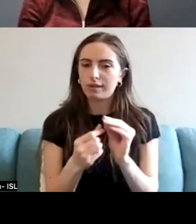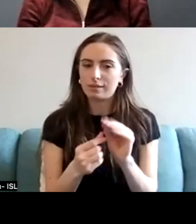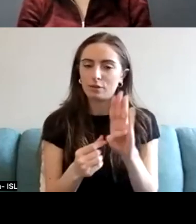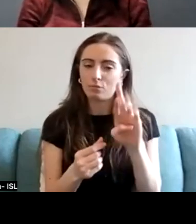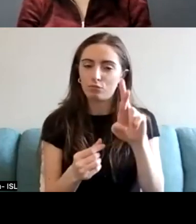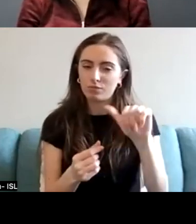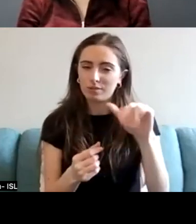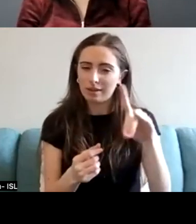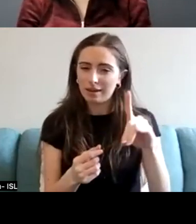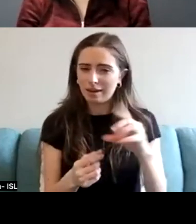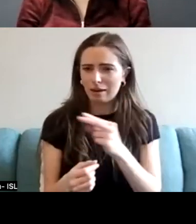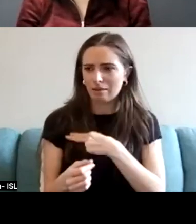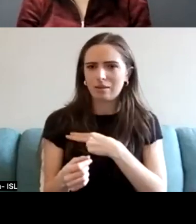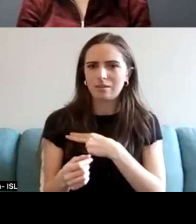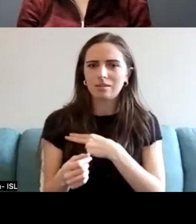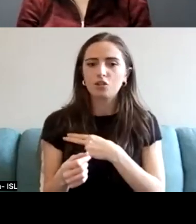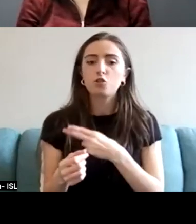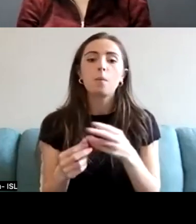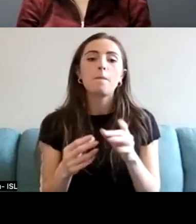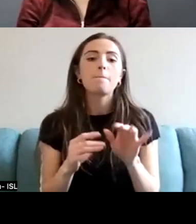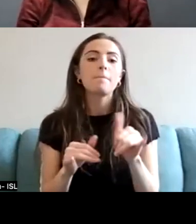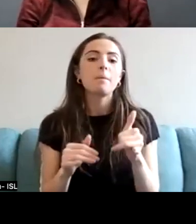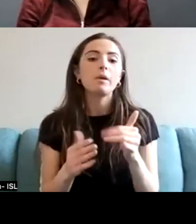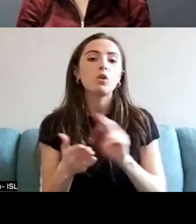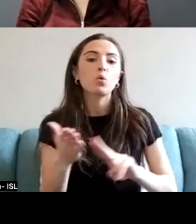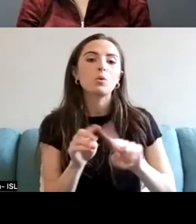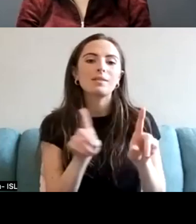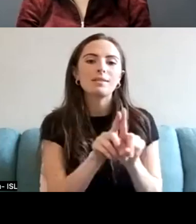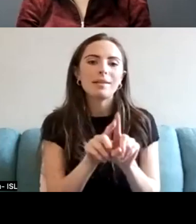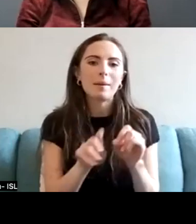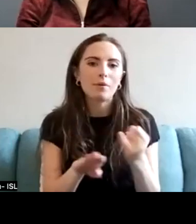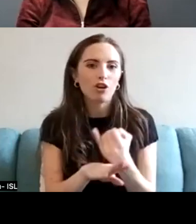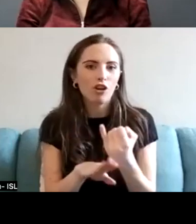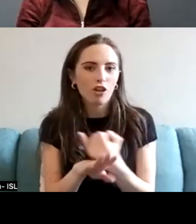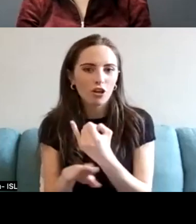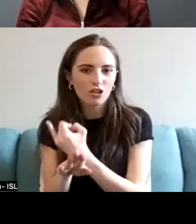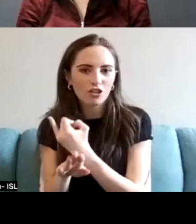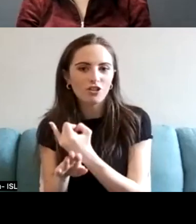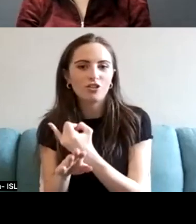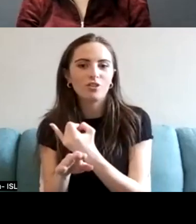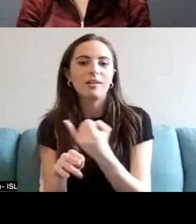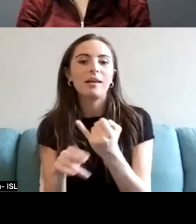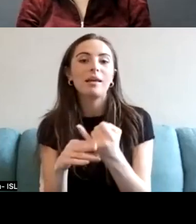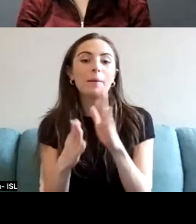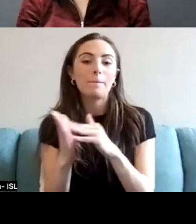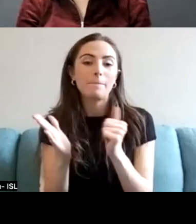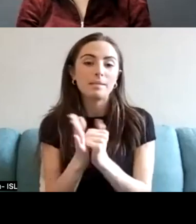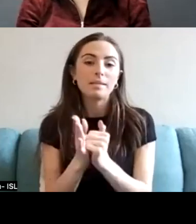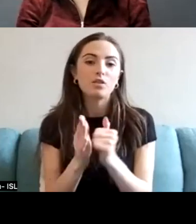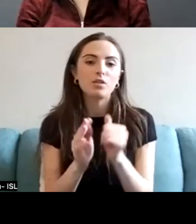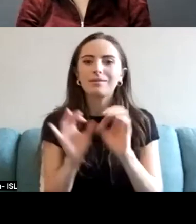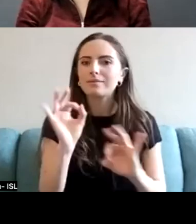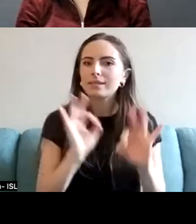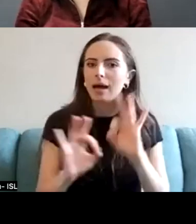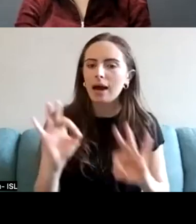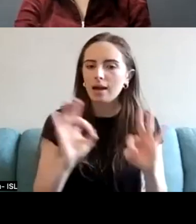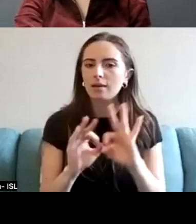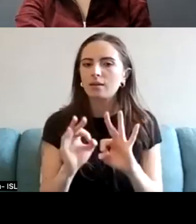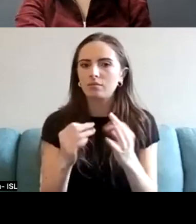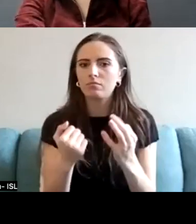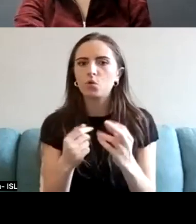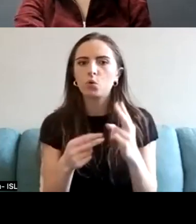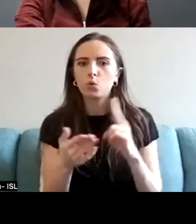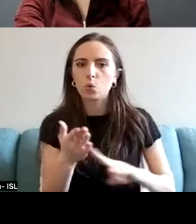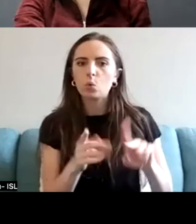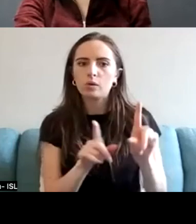organization, you probably have a set of colors that you're supposed to use for everything, and different style, you get like a style guide from a designer that's developed your